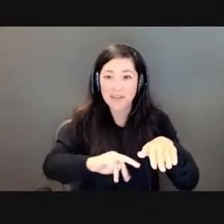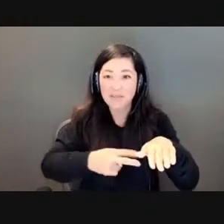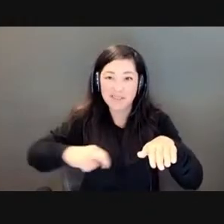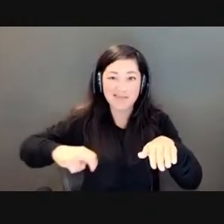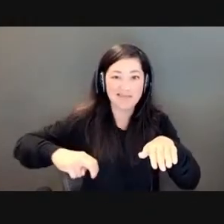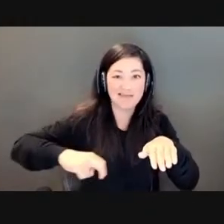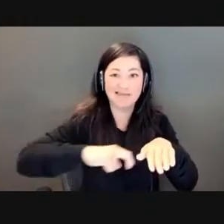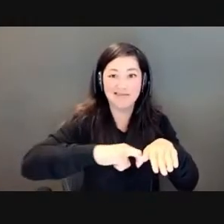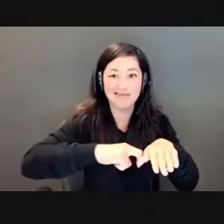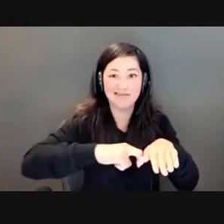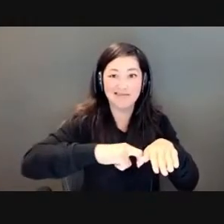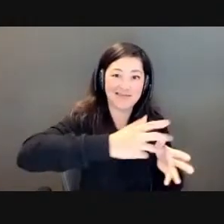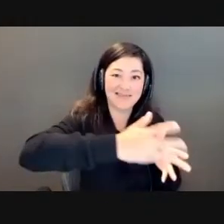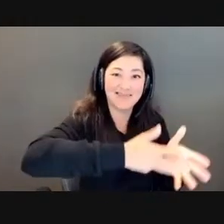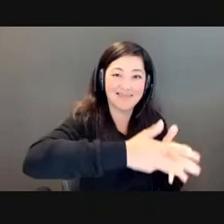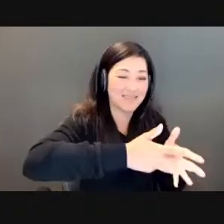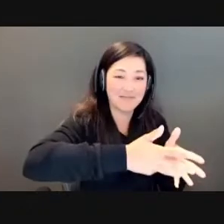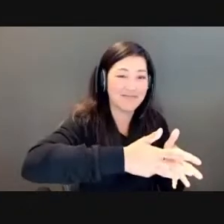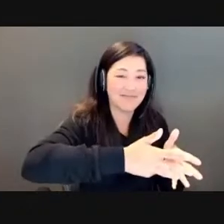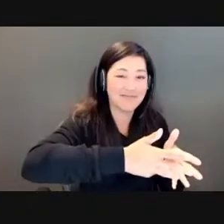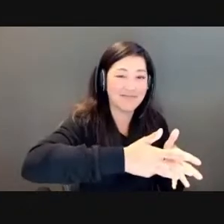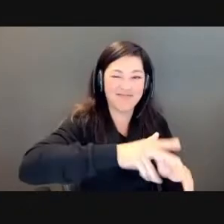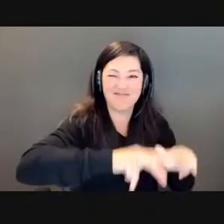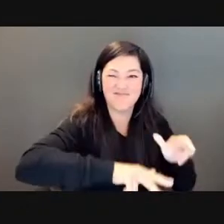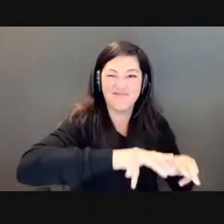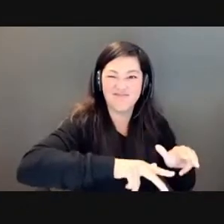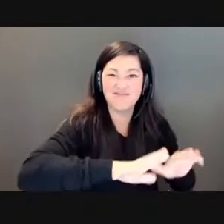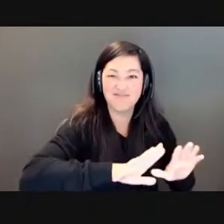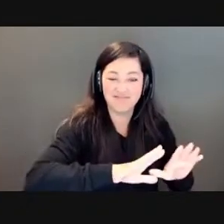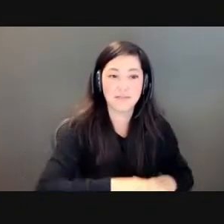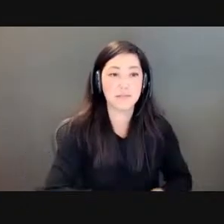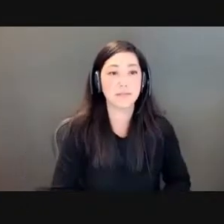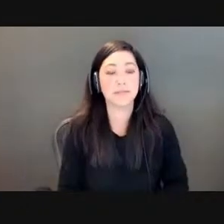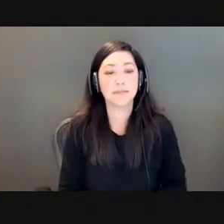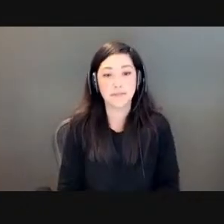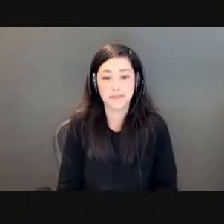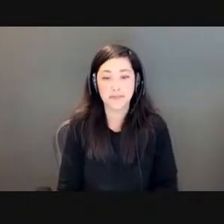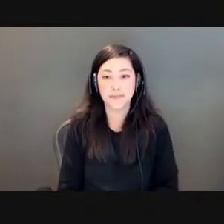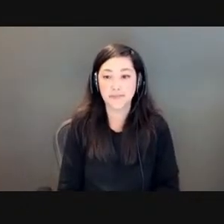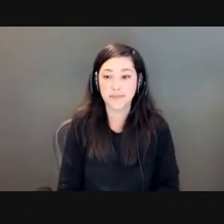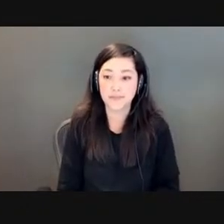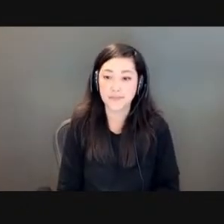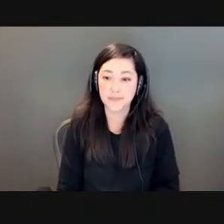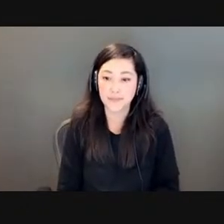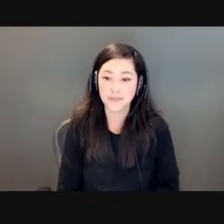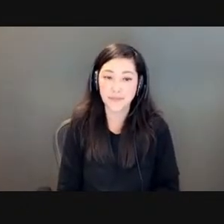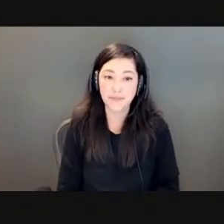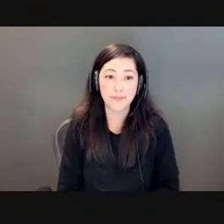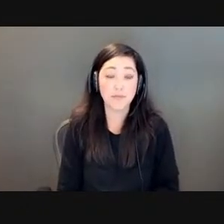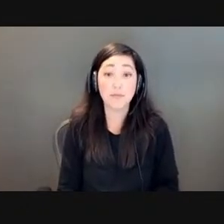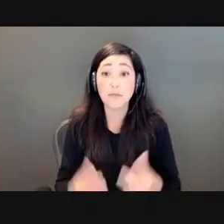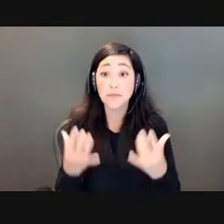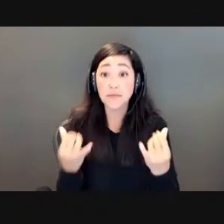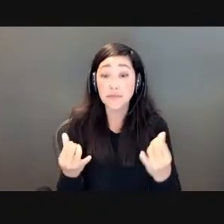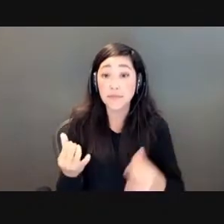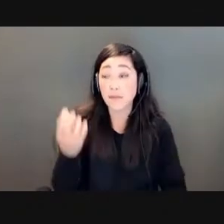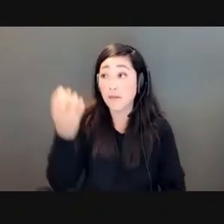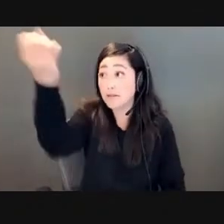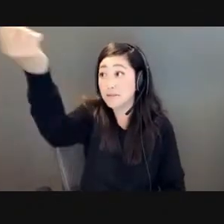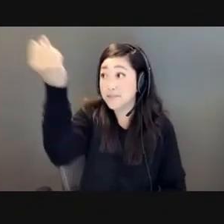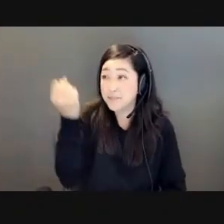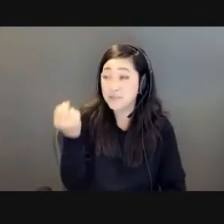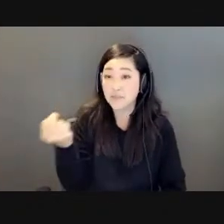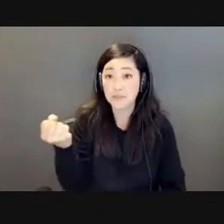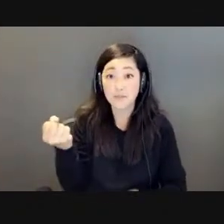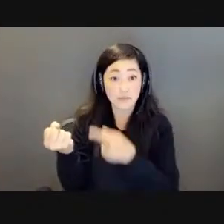side twisting and reaching into the sink, which would be really difficult to do. Now I'm opening one of my upper